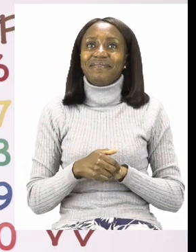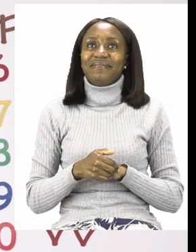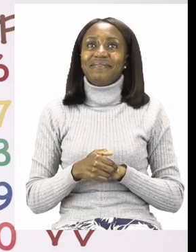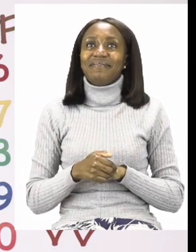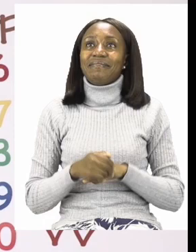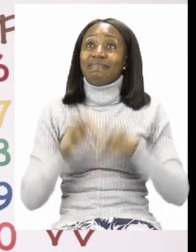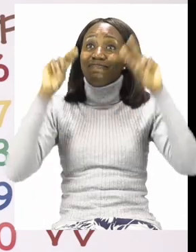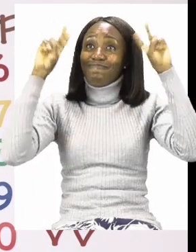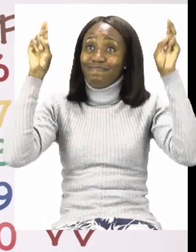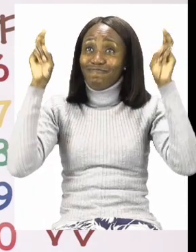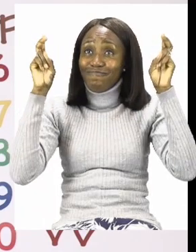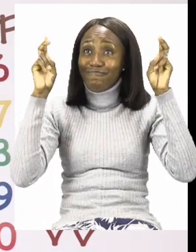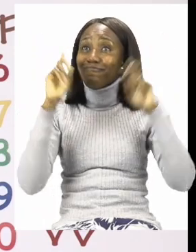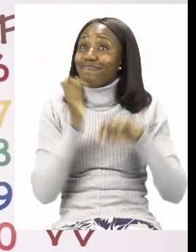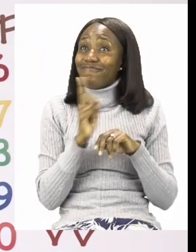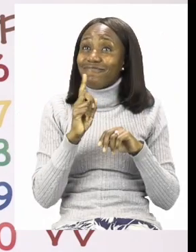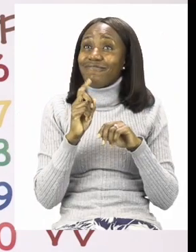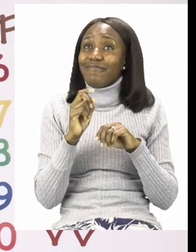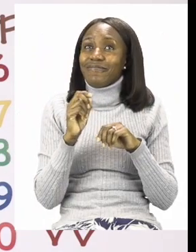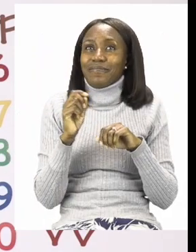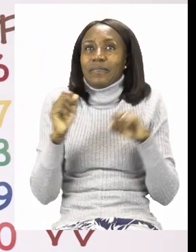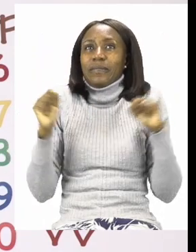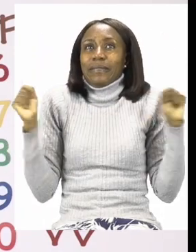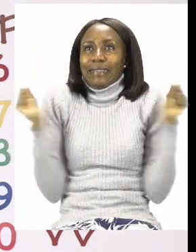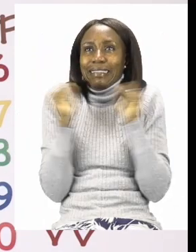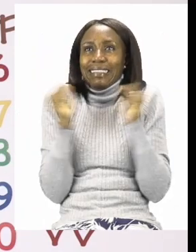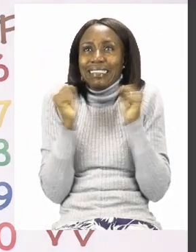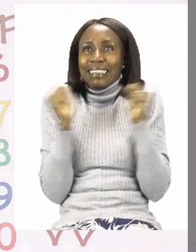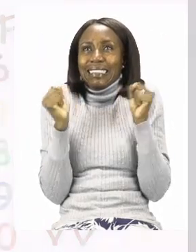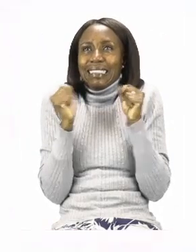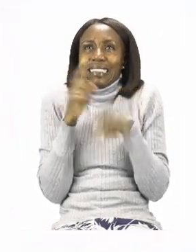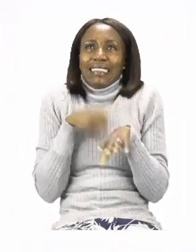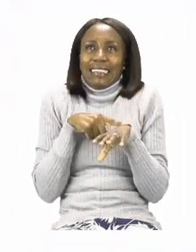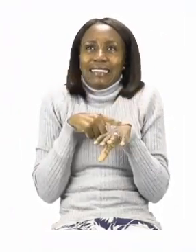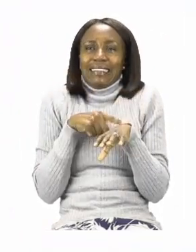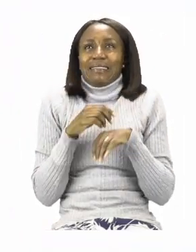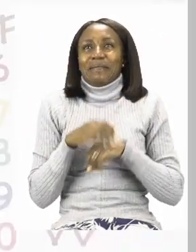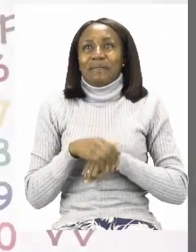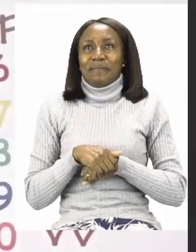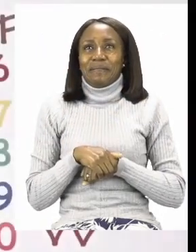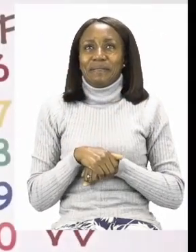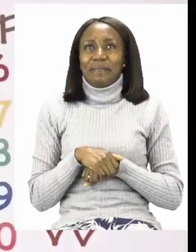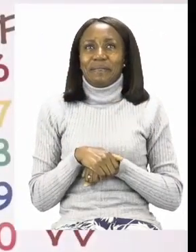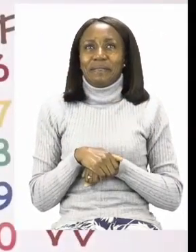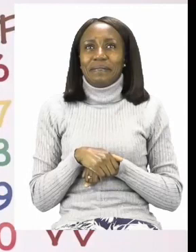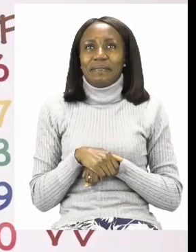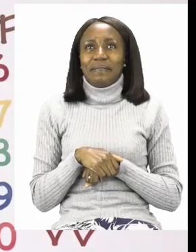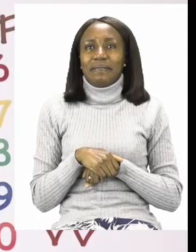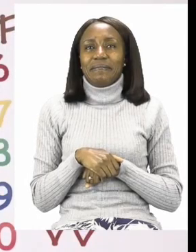for this week will be winter.